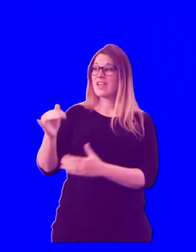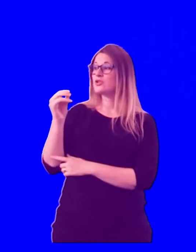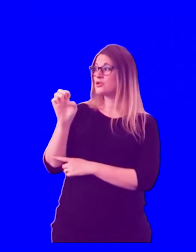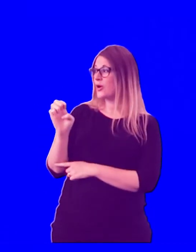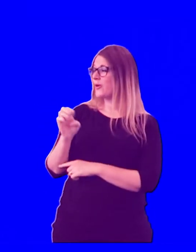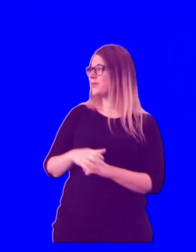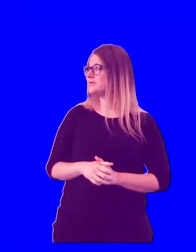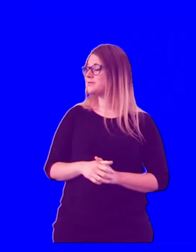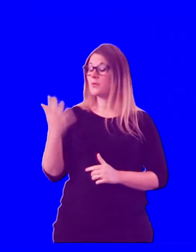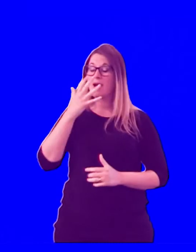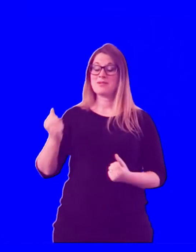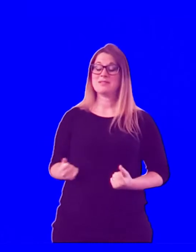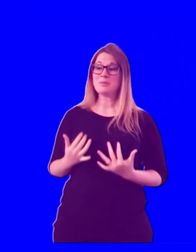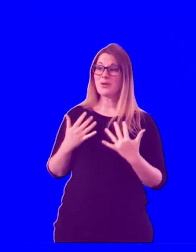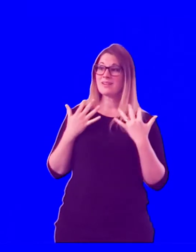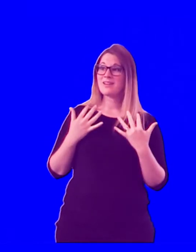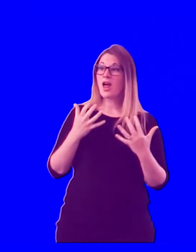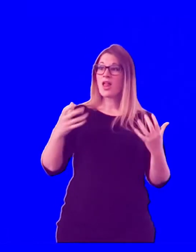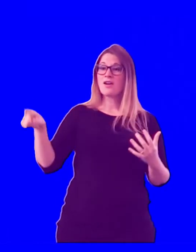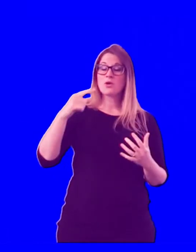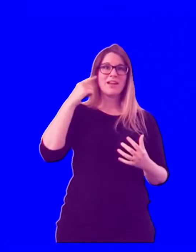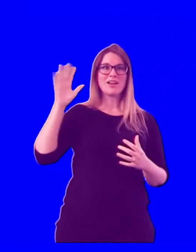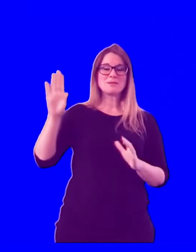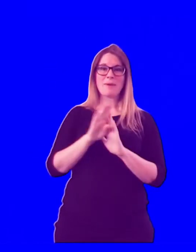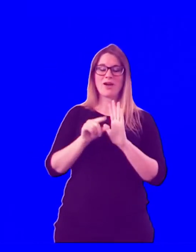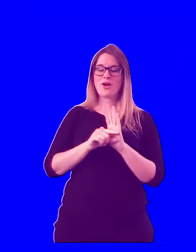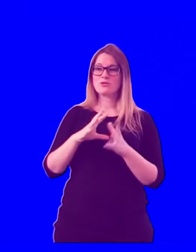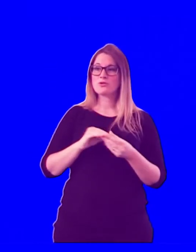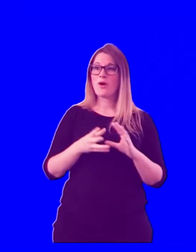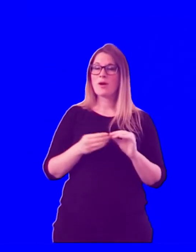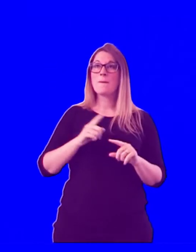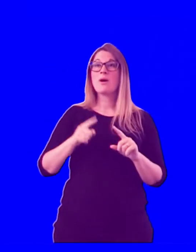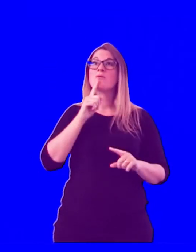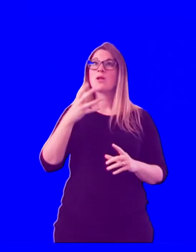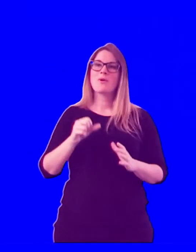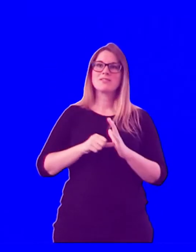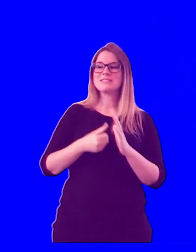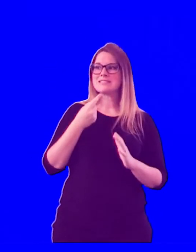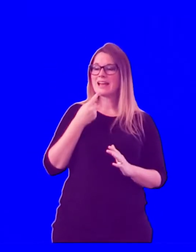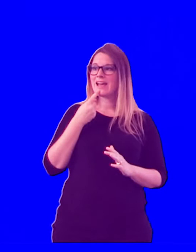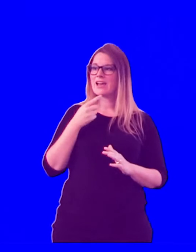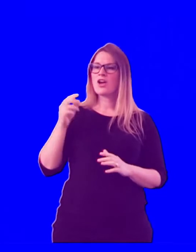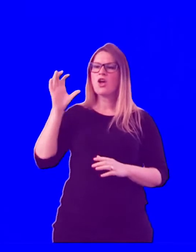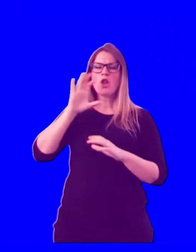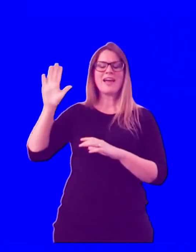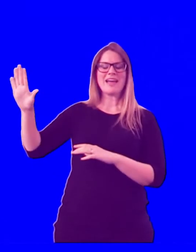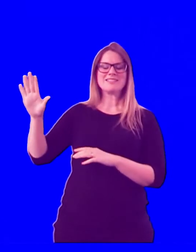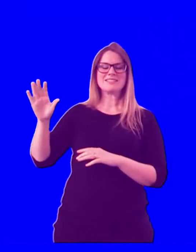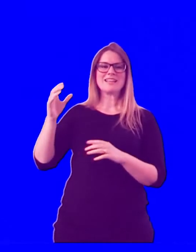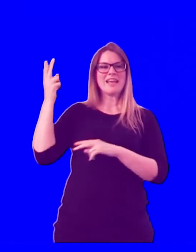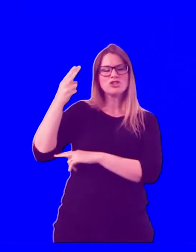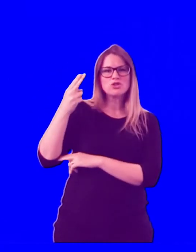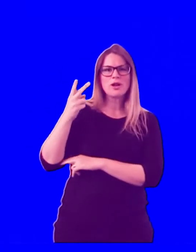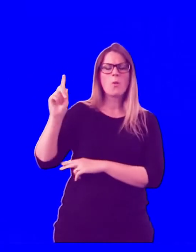Thank you, Joe. I mean, inspirational, and a lot of times you didn't hear the backstory, so if I really can say anything after this, look up Joe, look at his history,